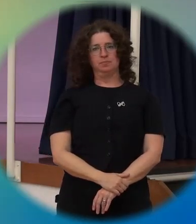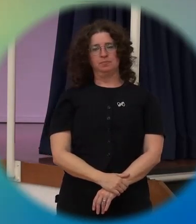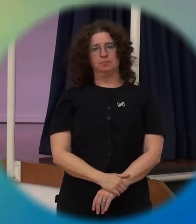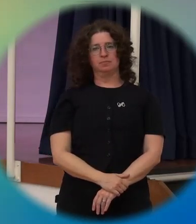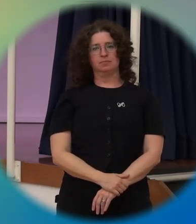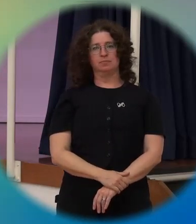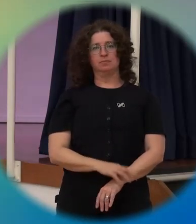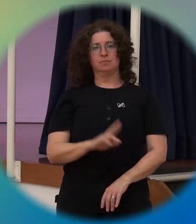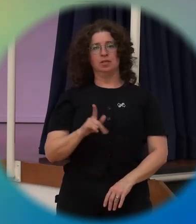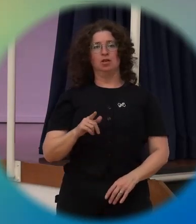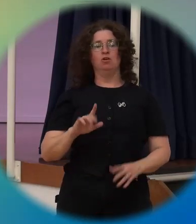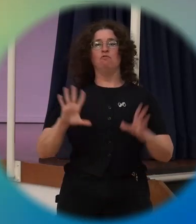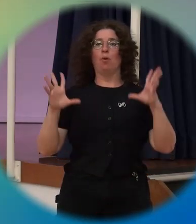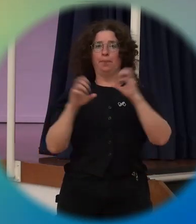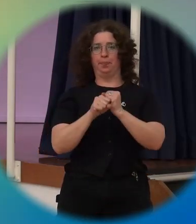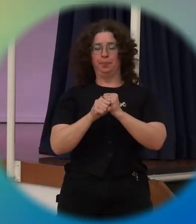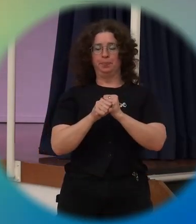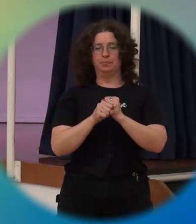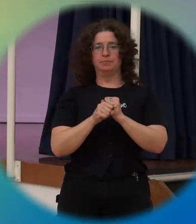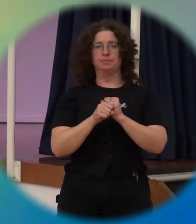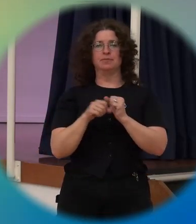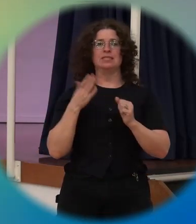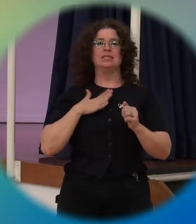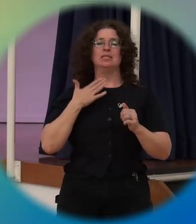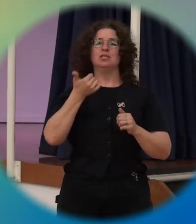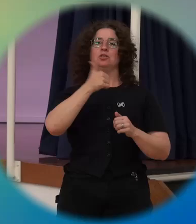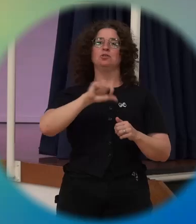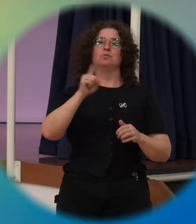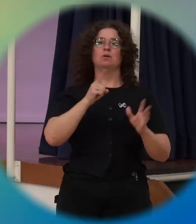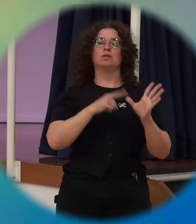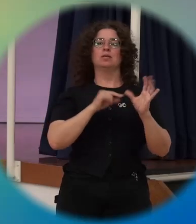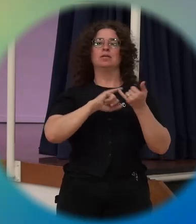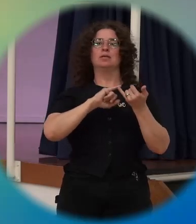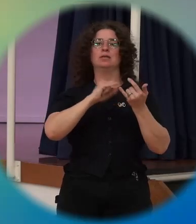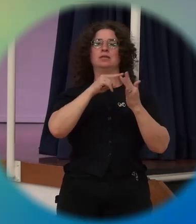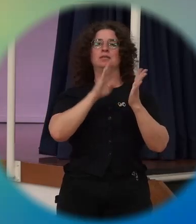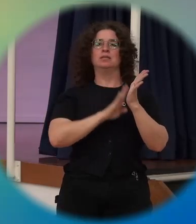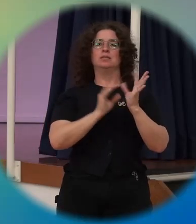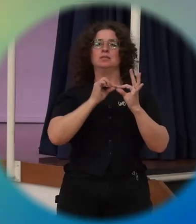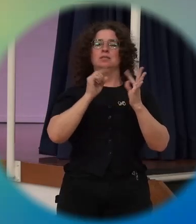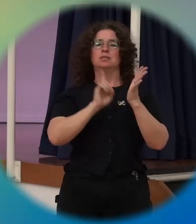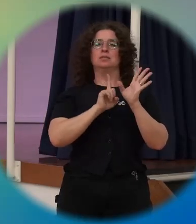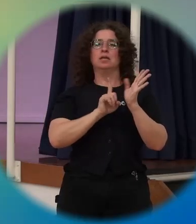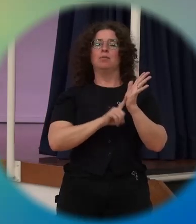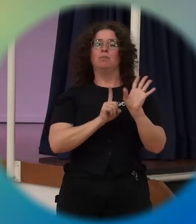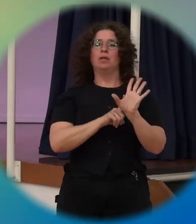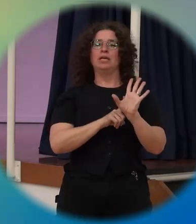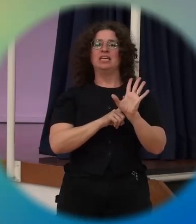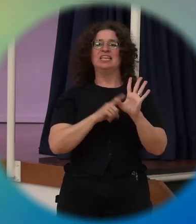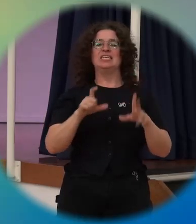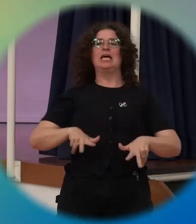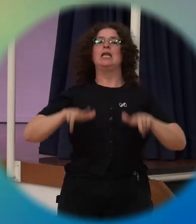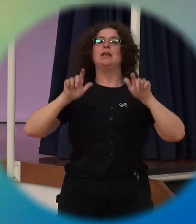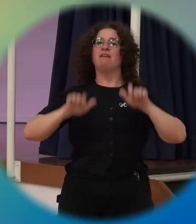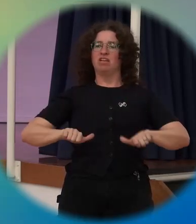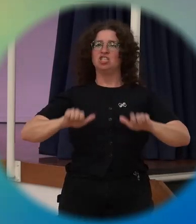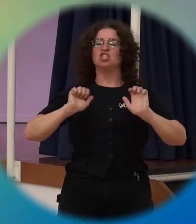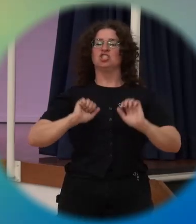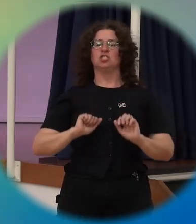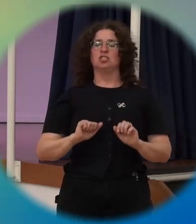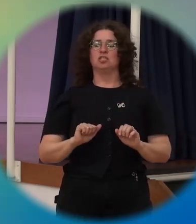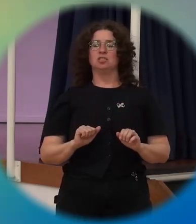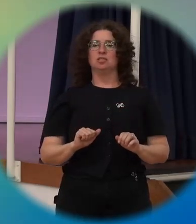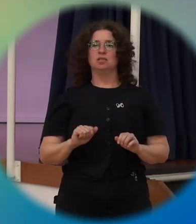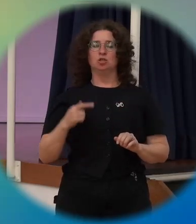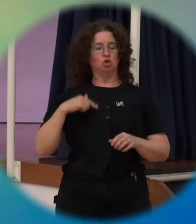In order to create assemblies, we will need to use something called assembly definitions. These are simple assets in Unity. All we have to